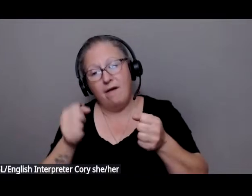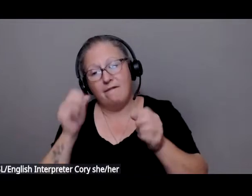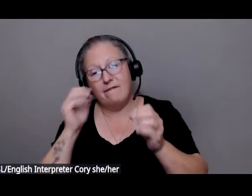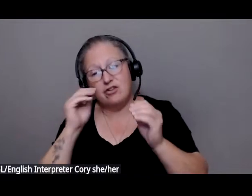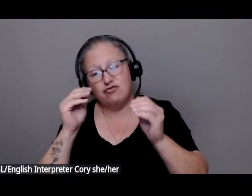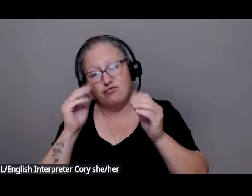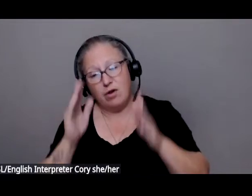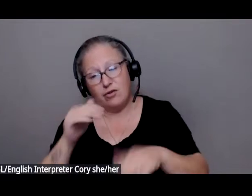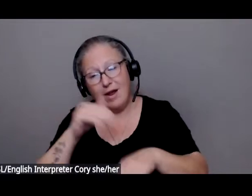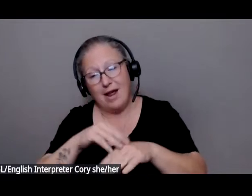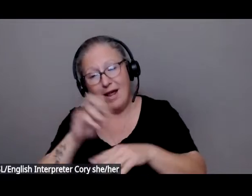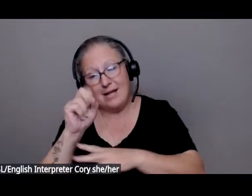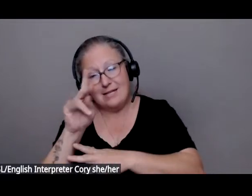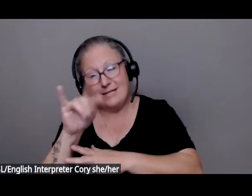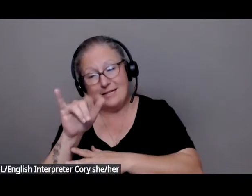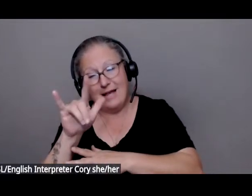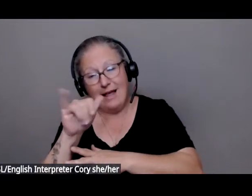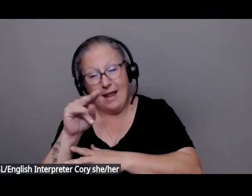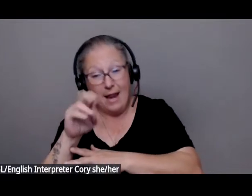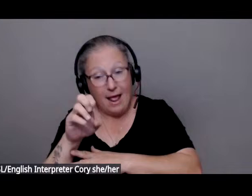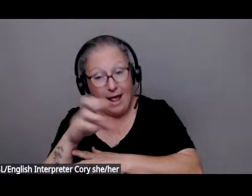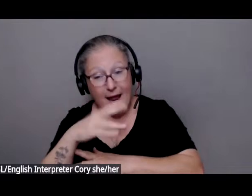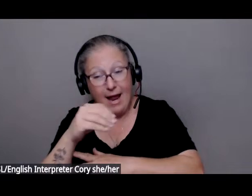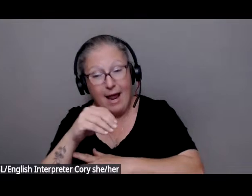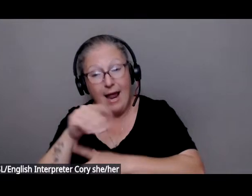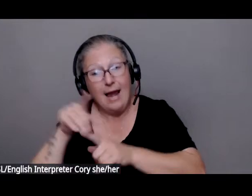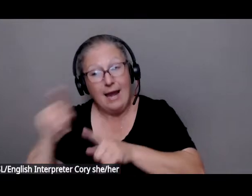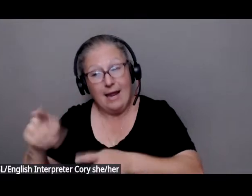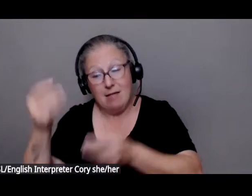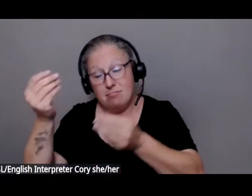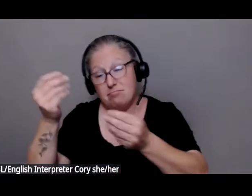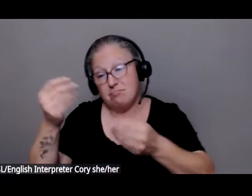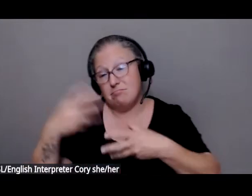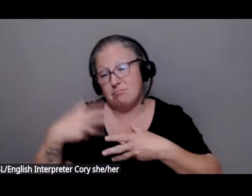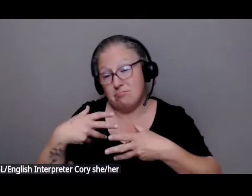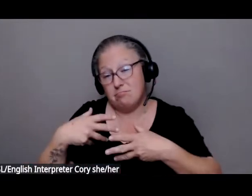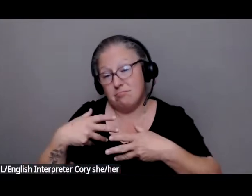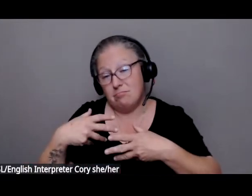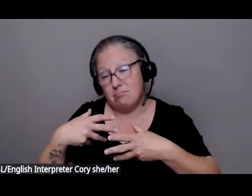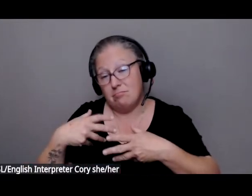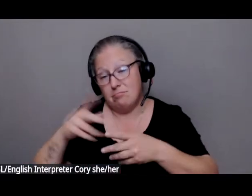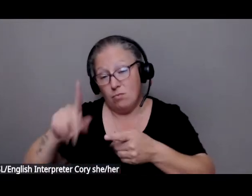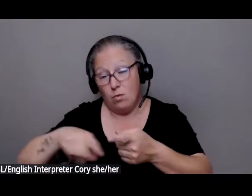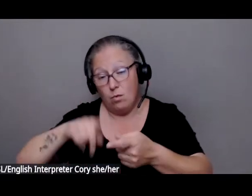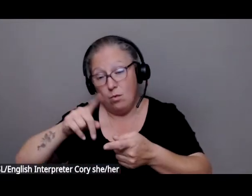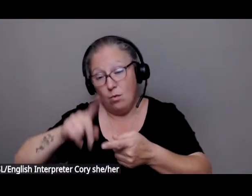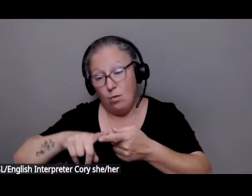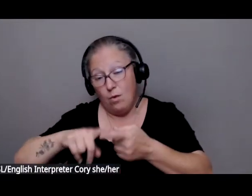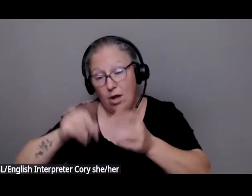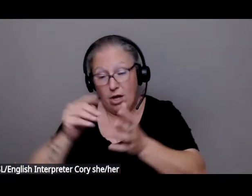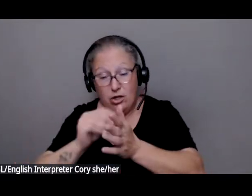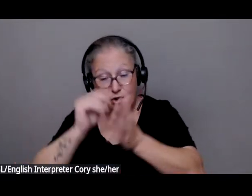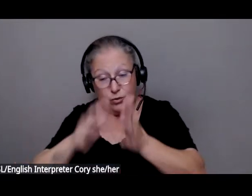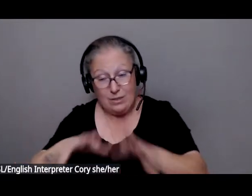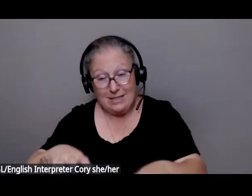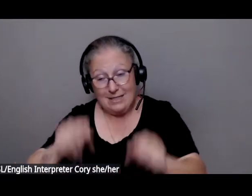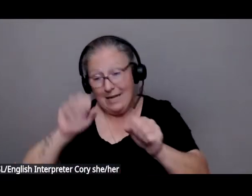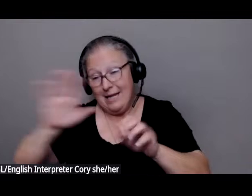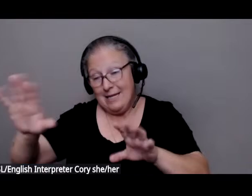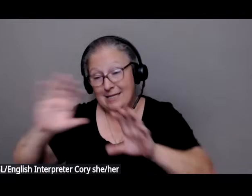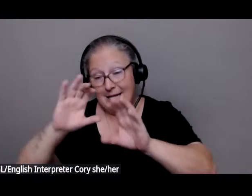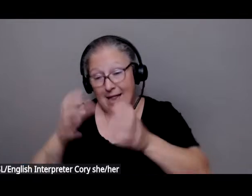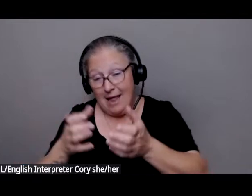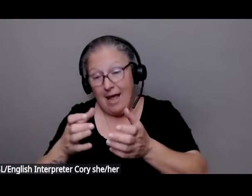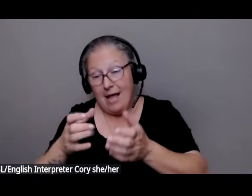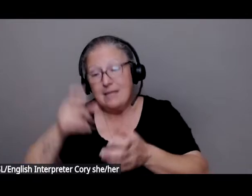instructor at Skyline. And he was telling me about how when students take his class,